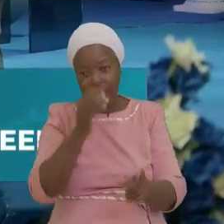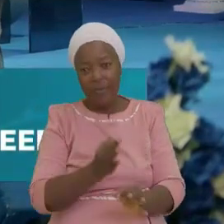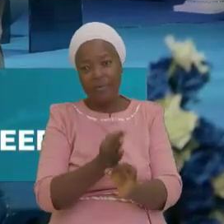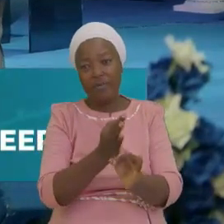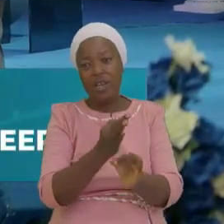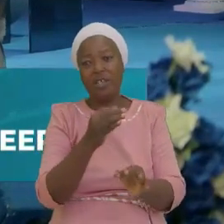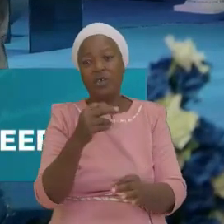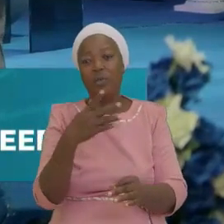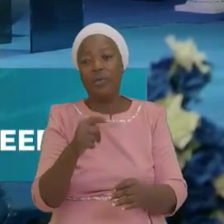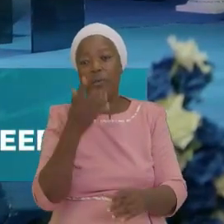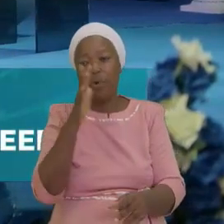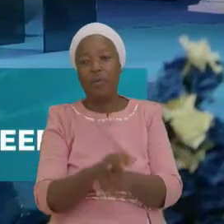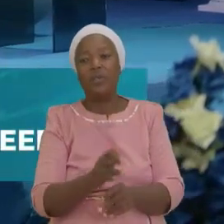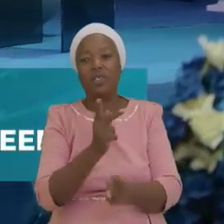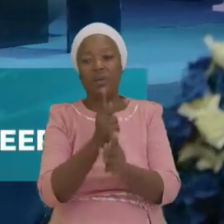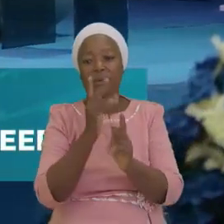promise keeper.